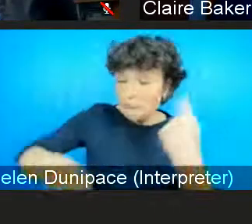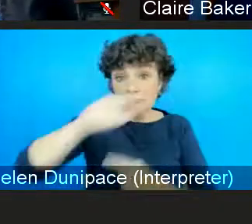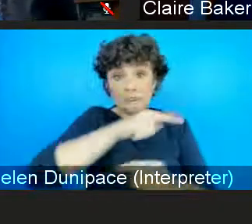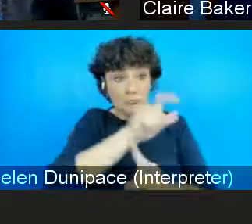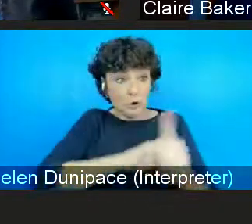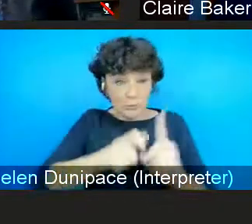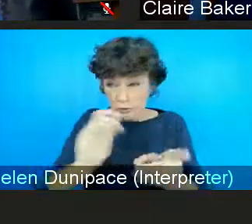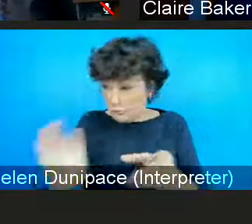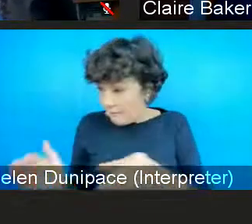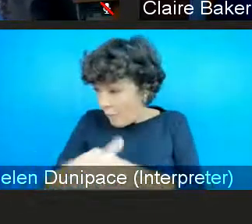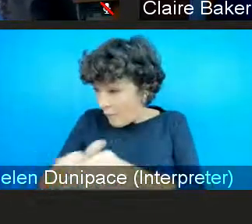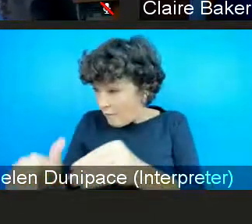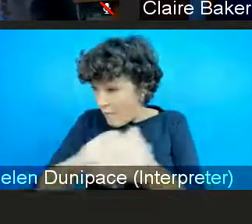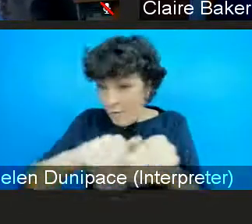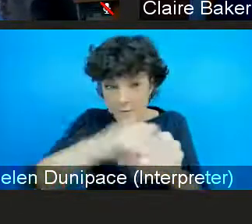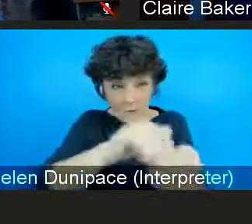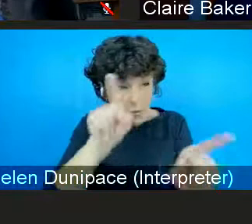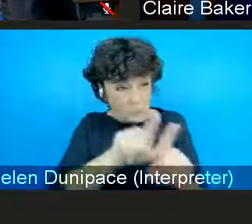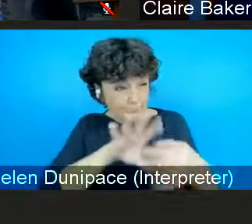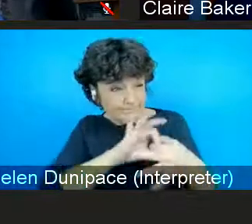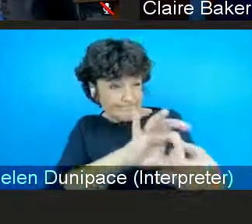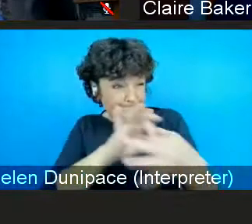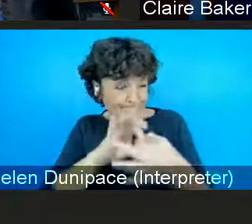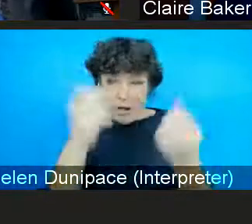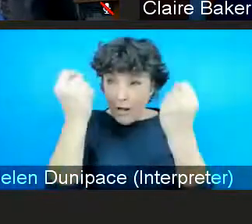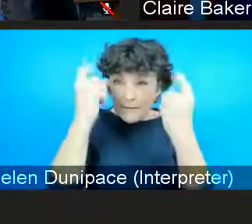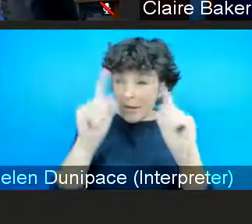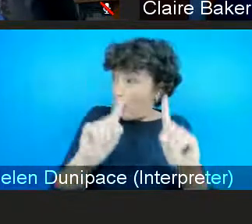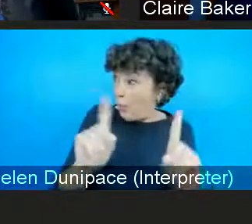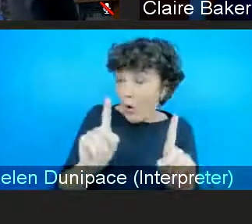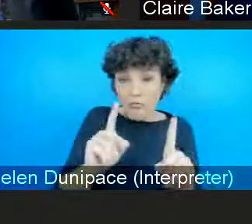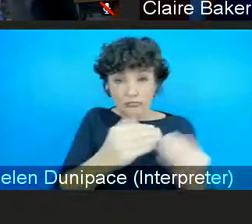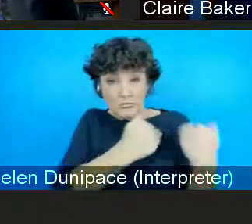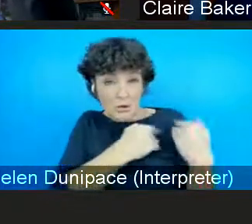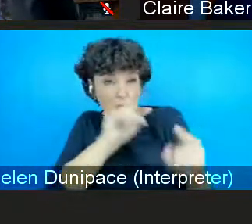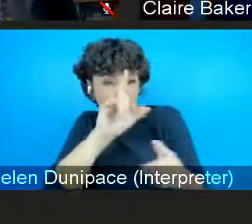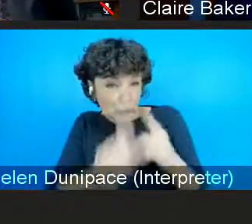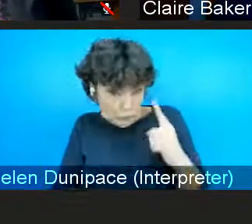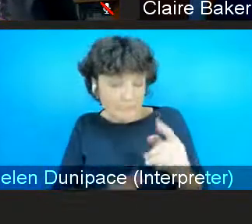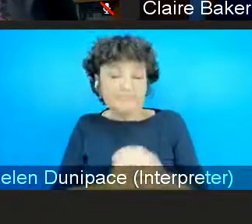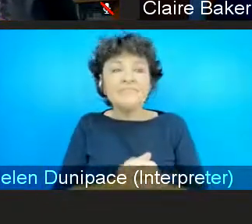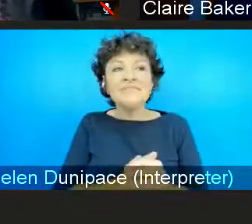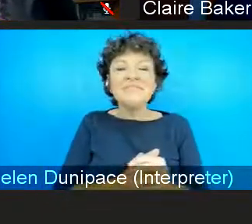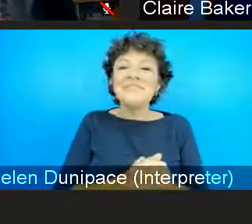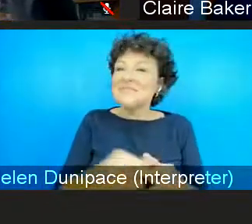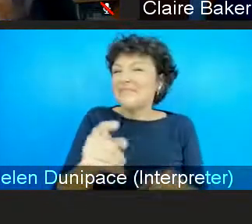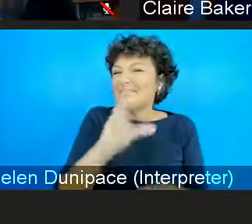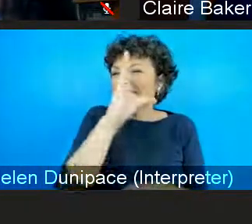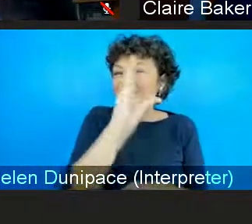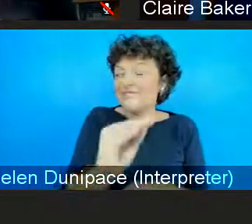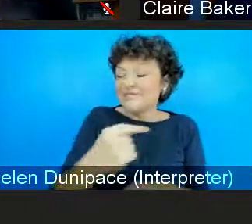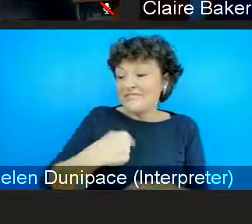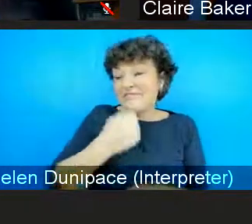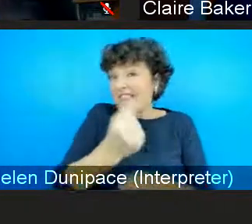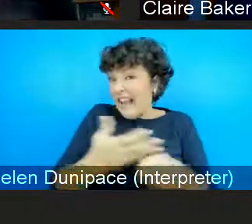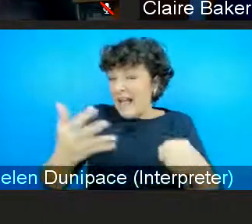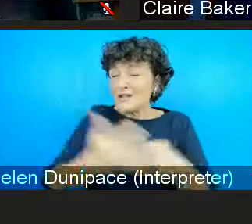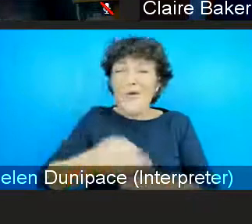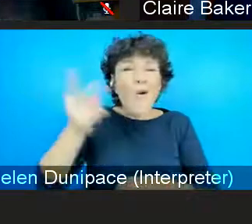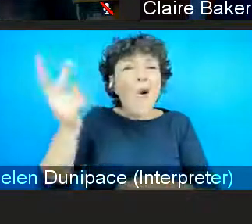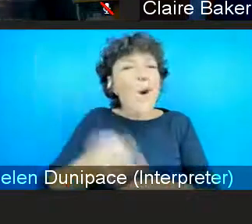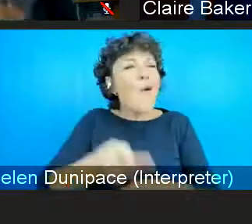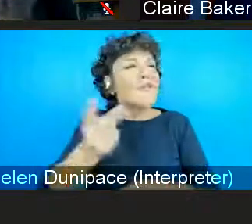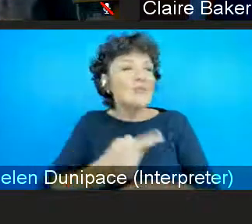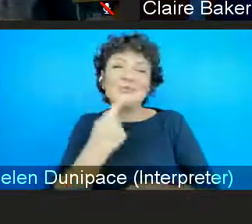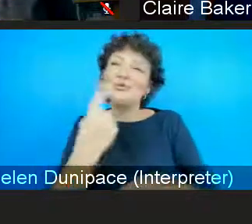engaged in that. One thing we often talk about in Glasgow is, as a city council, is the fact that it was in Glasgow Green